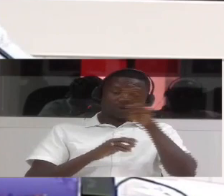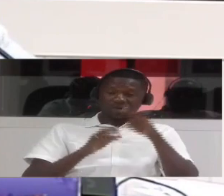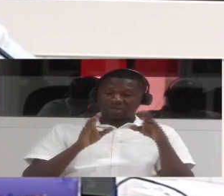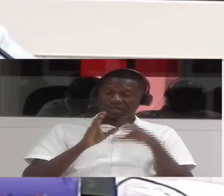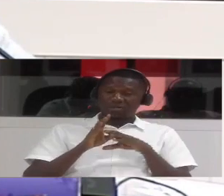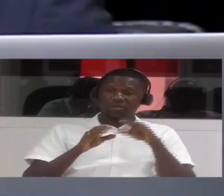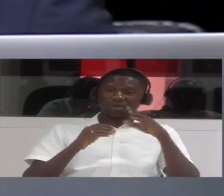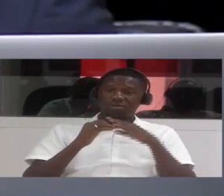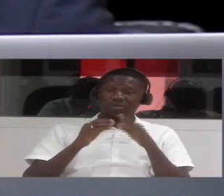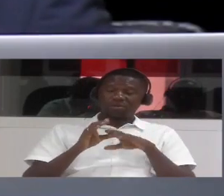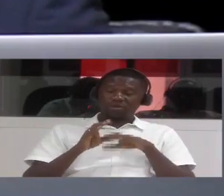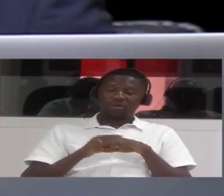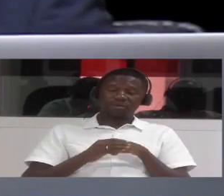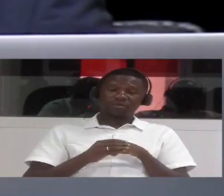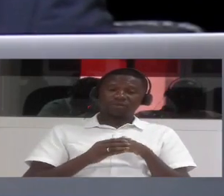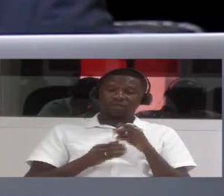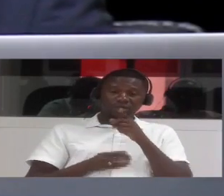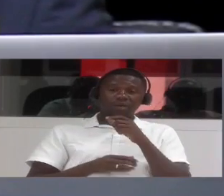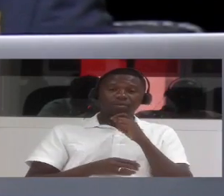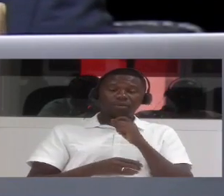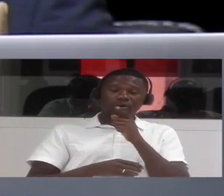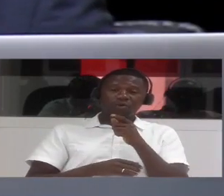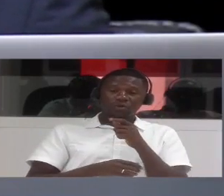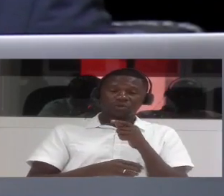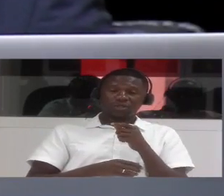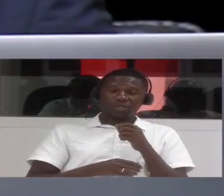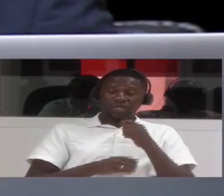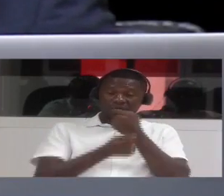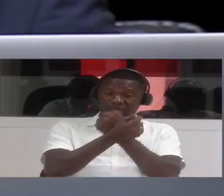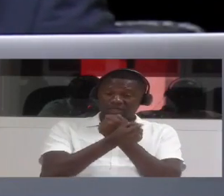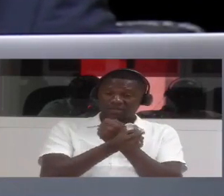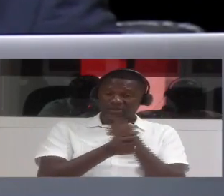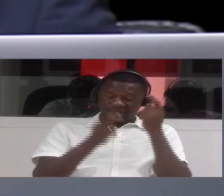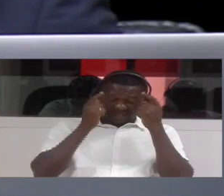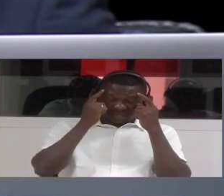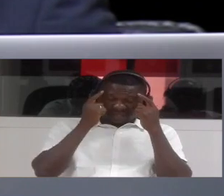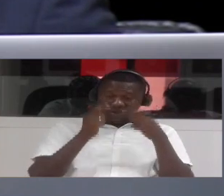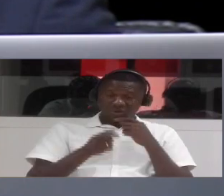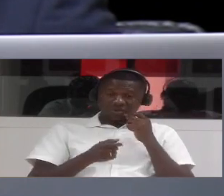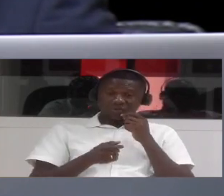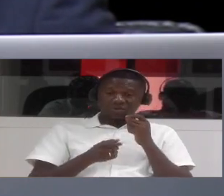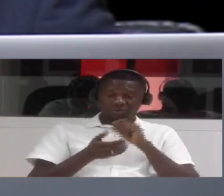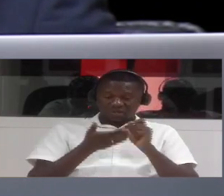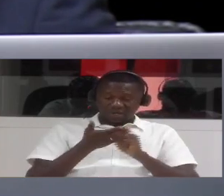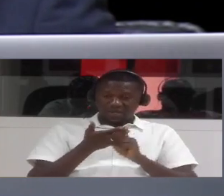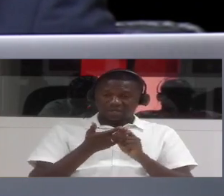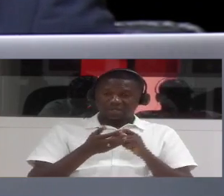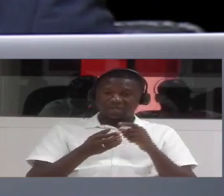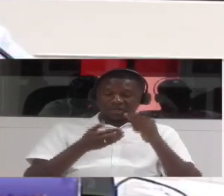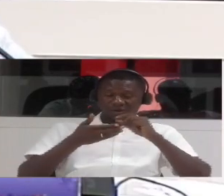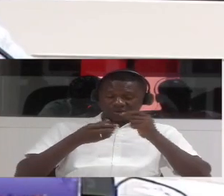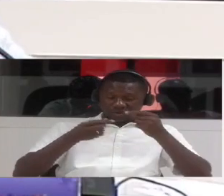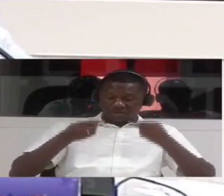arrested for suggesting that he was going to publish an article critical of Baba Diop. Yeah, in